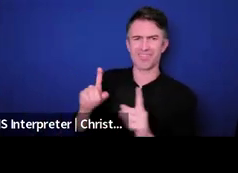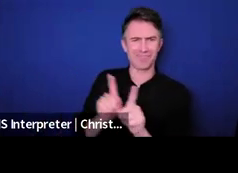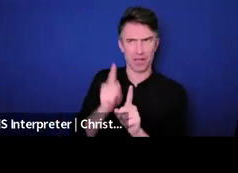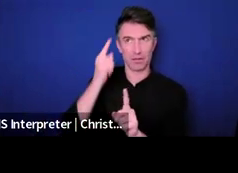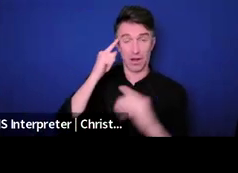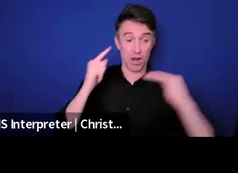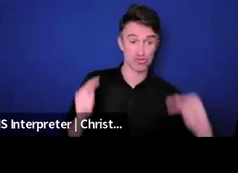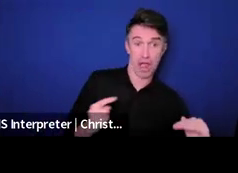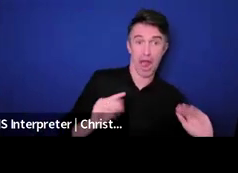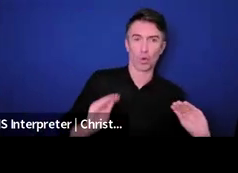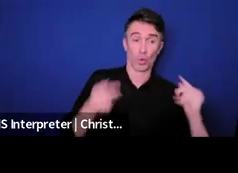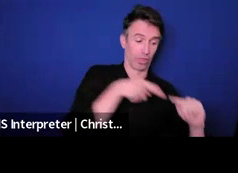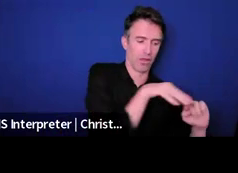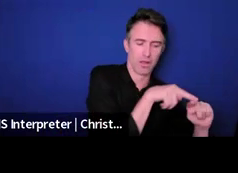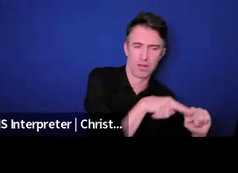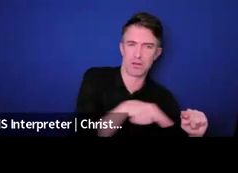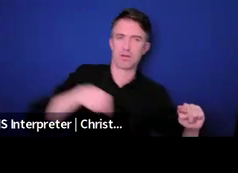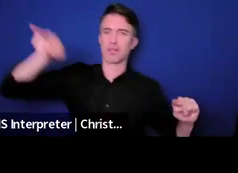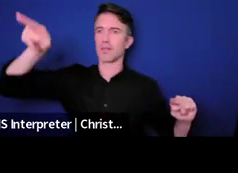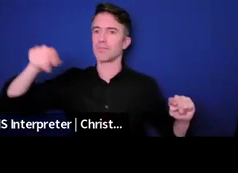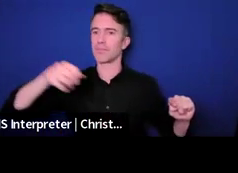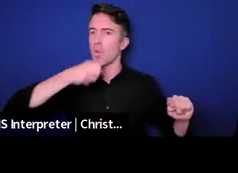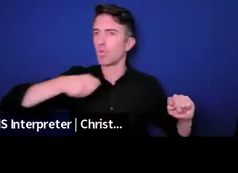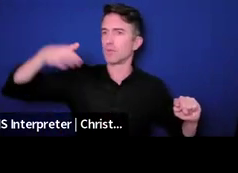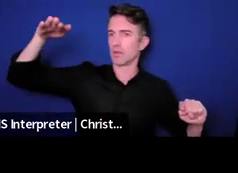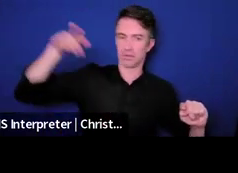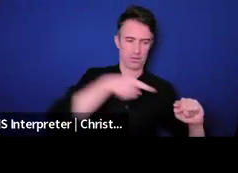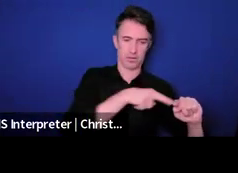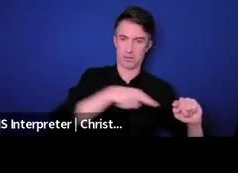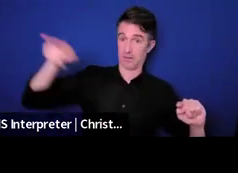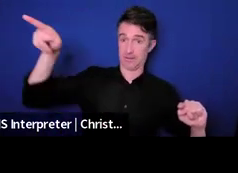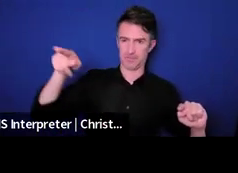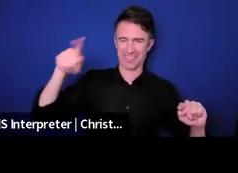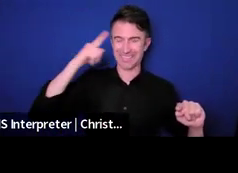covered, we need to start thinking, okay, where do we start, right? And that's